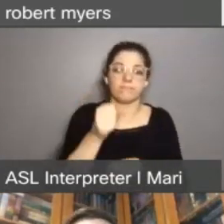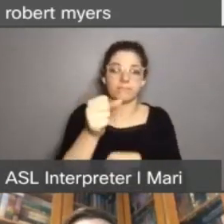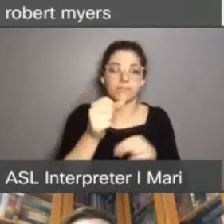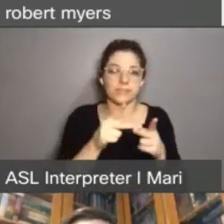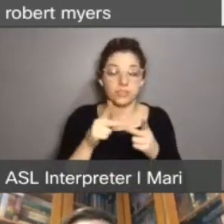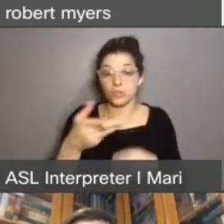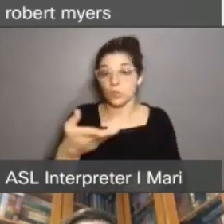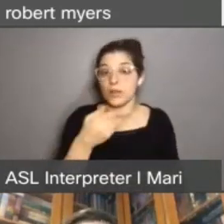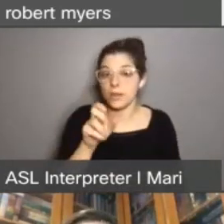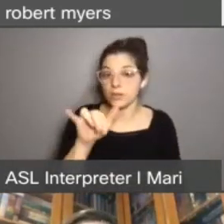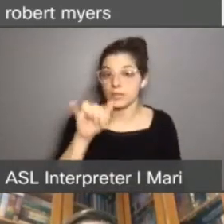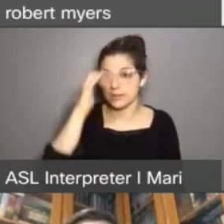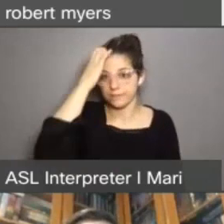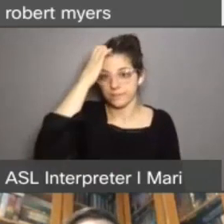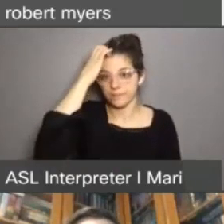welcome, Carrie.